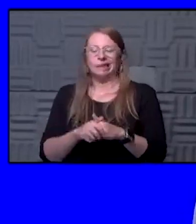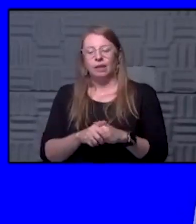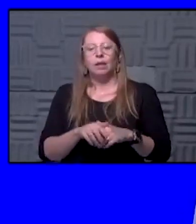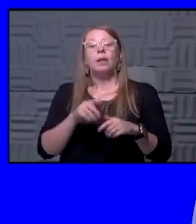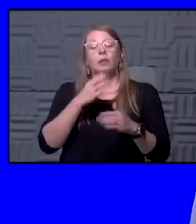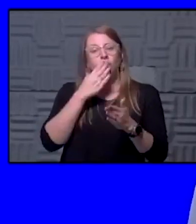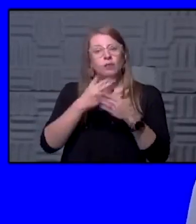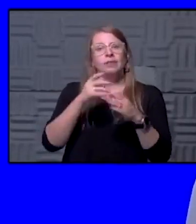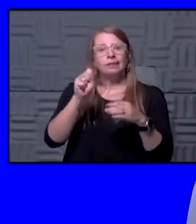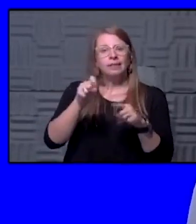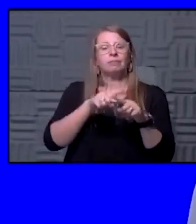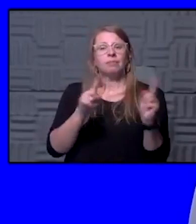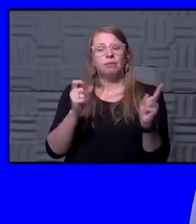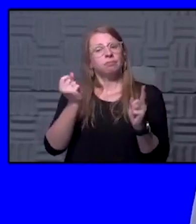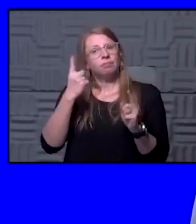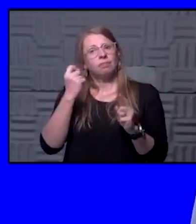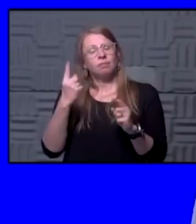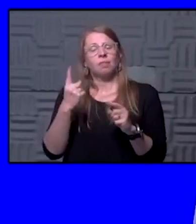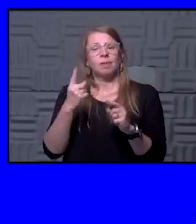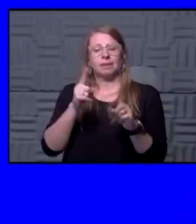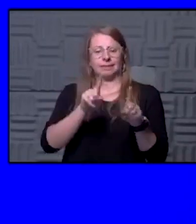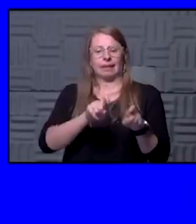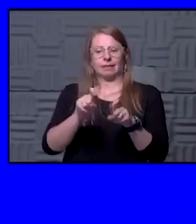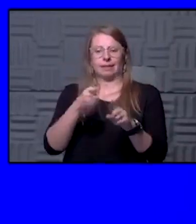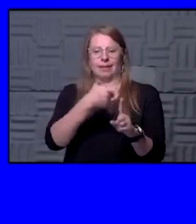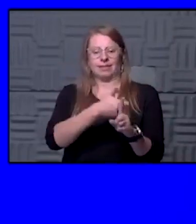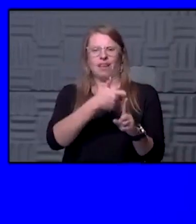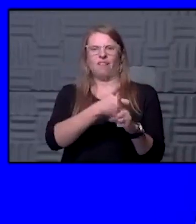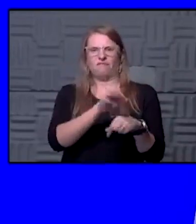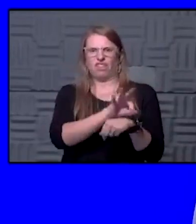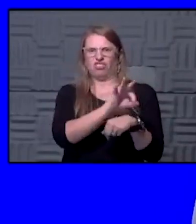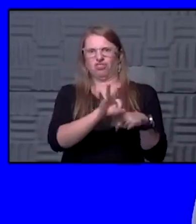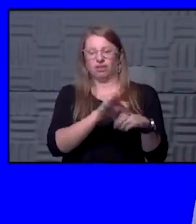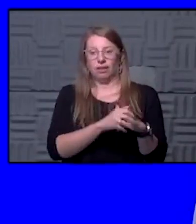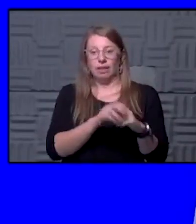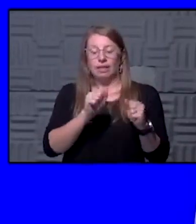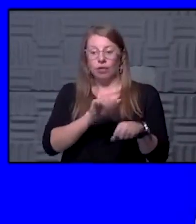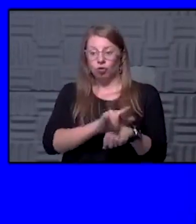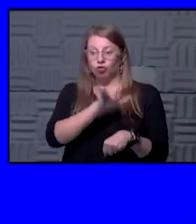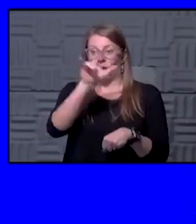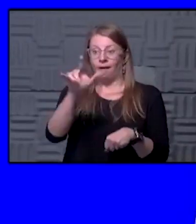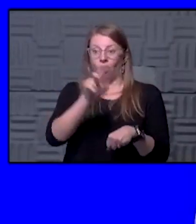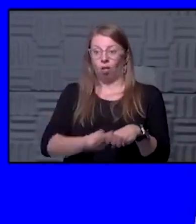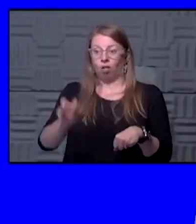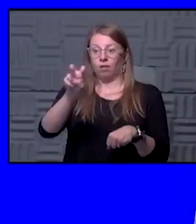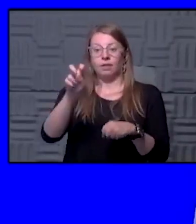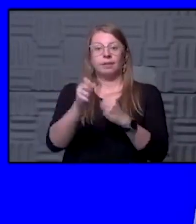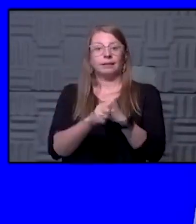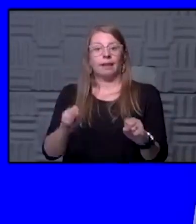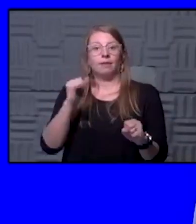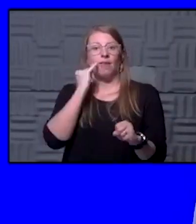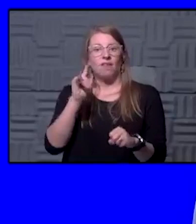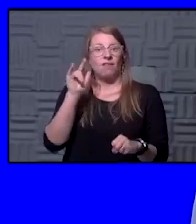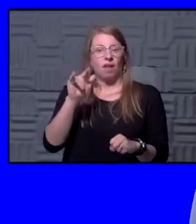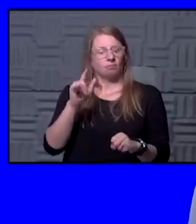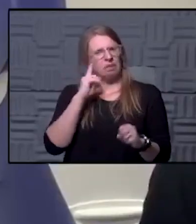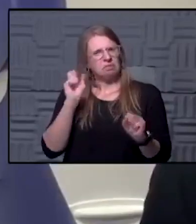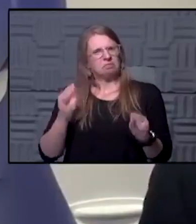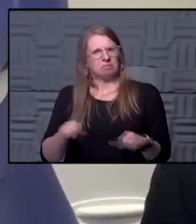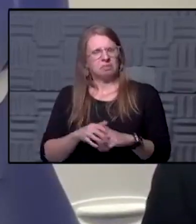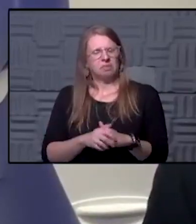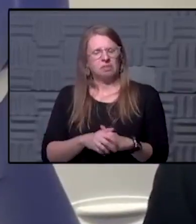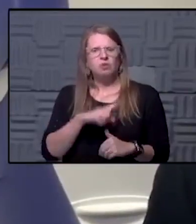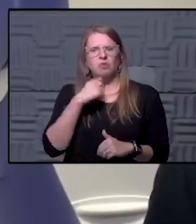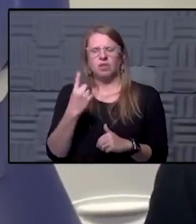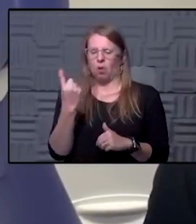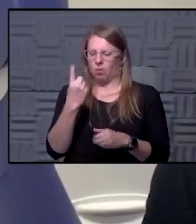but understand that it is a function of the testing. Can you travel safely if flying? I think you can. There is